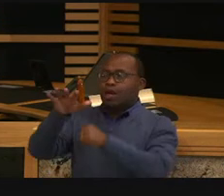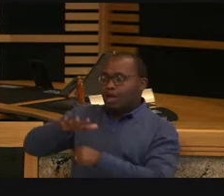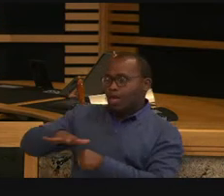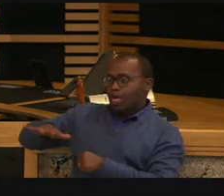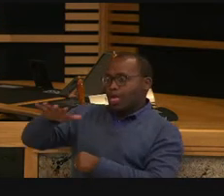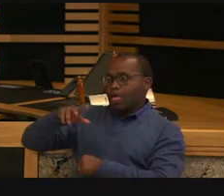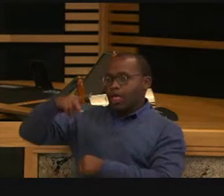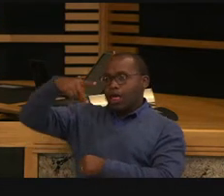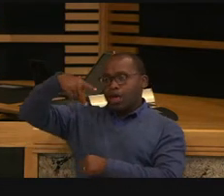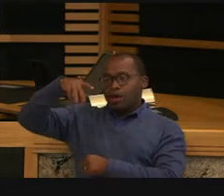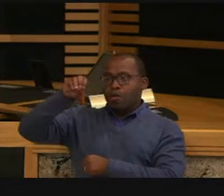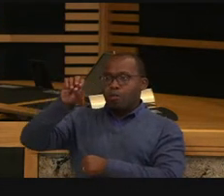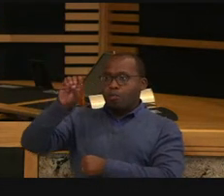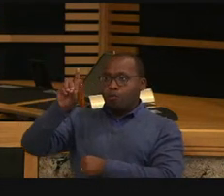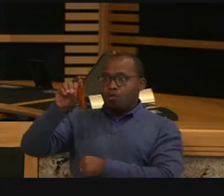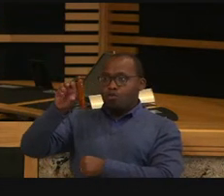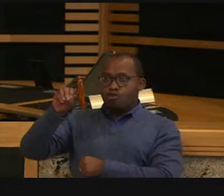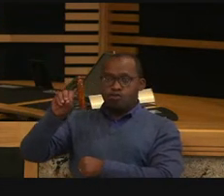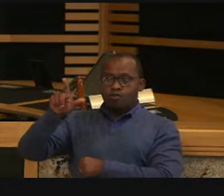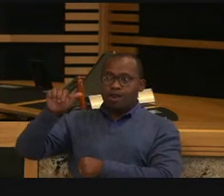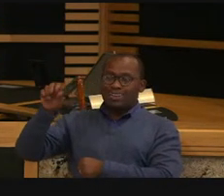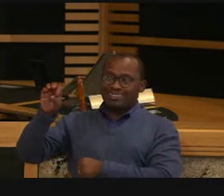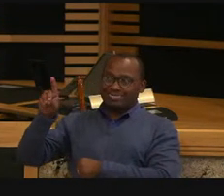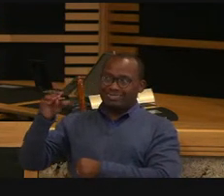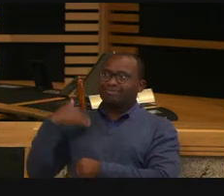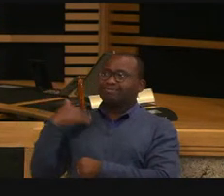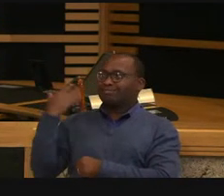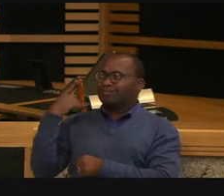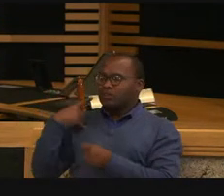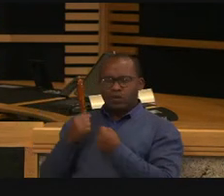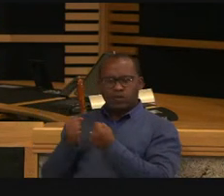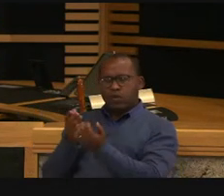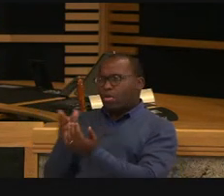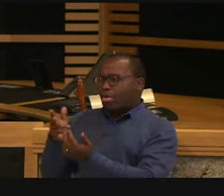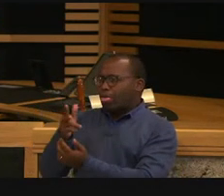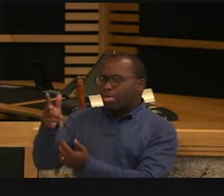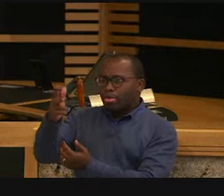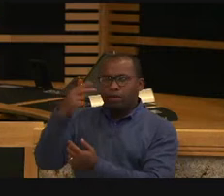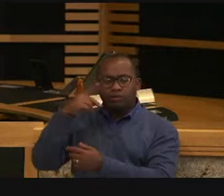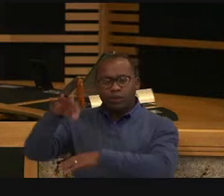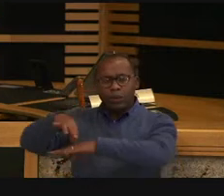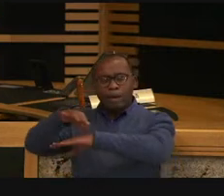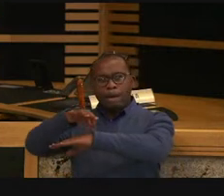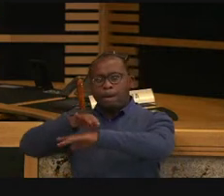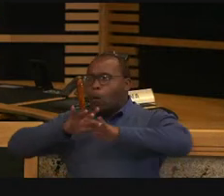hills, you would see field upon field of cannabis. These